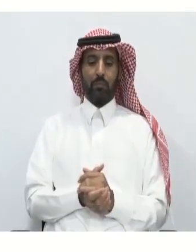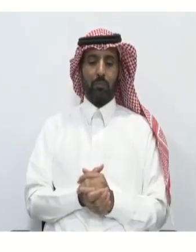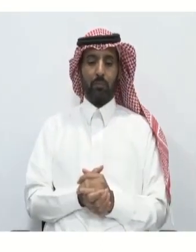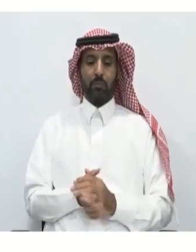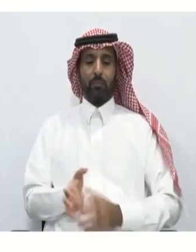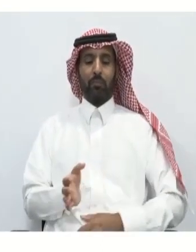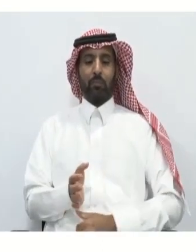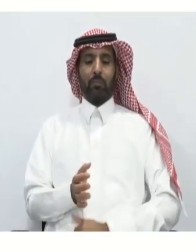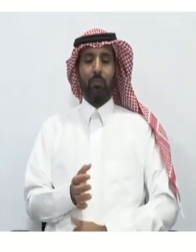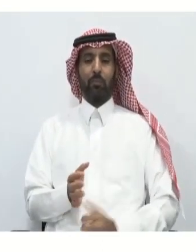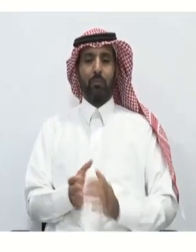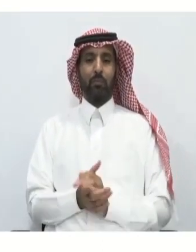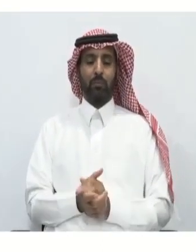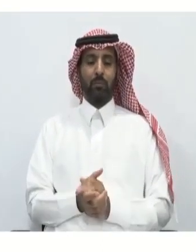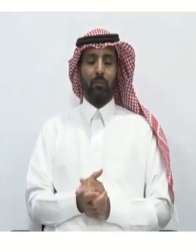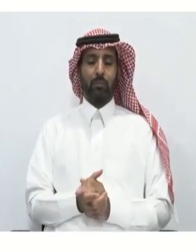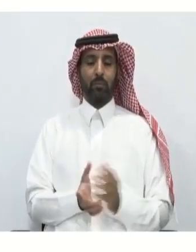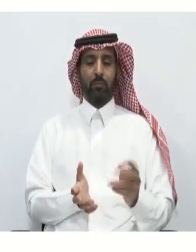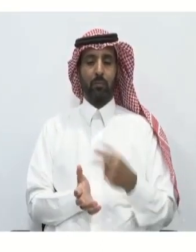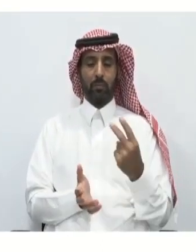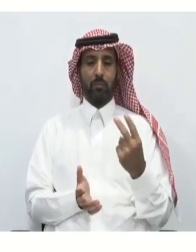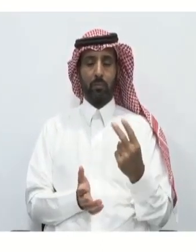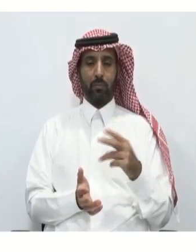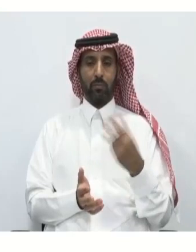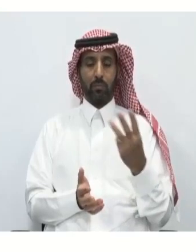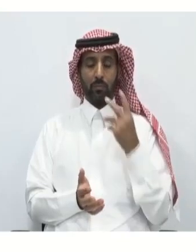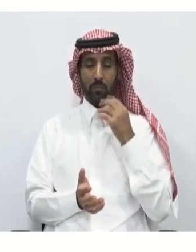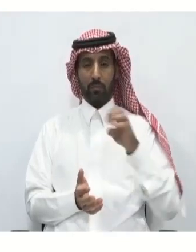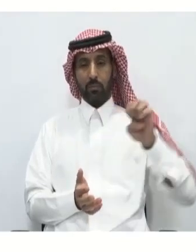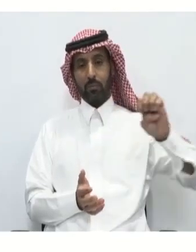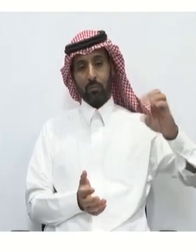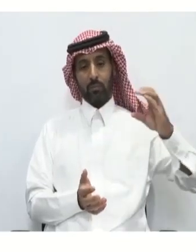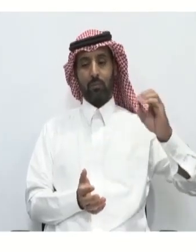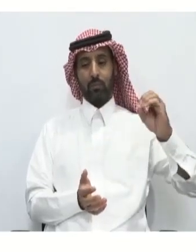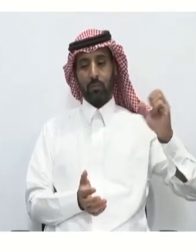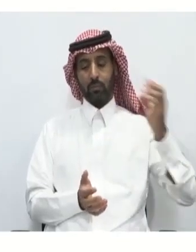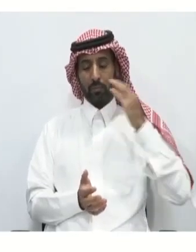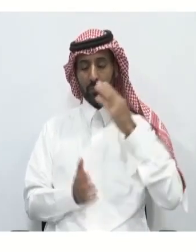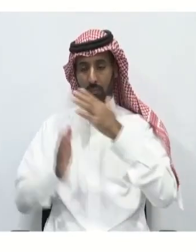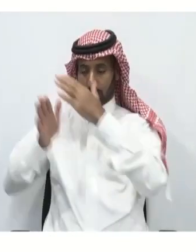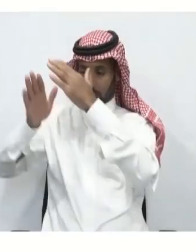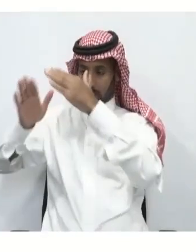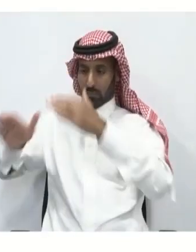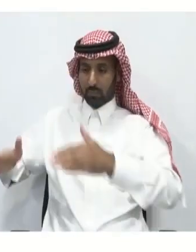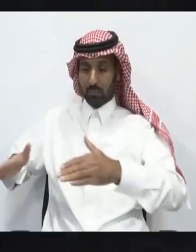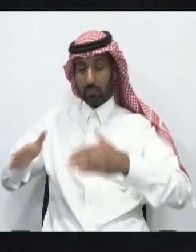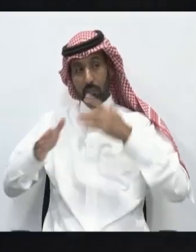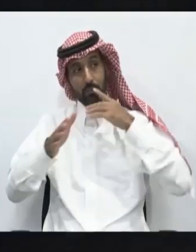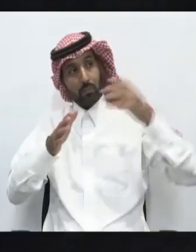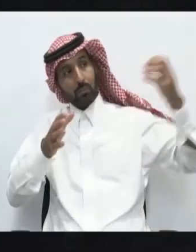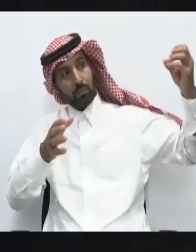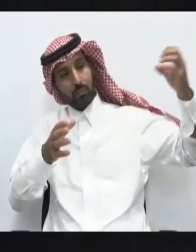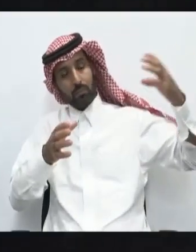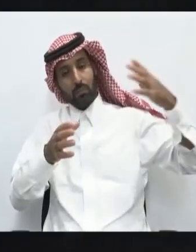Okay, so you notice here in the second and third lines, the eco tents and the ecosystem. We know that the word